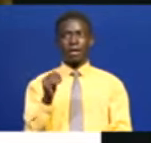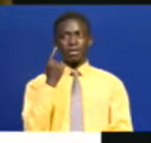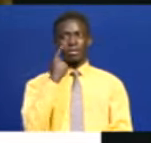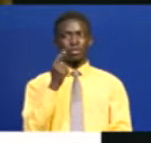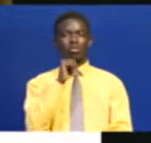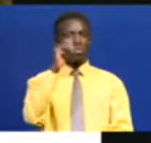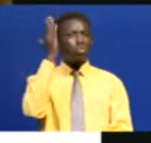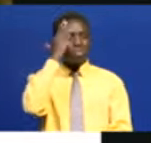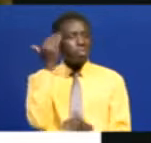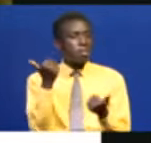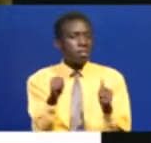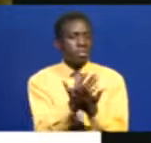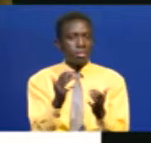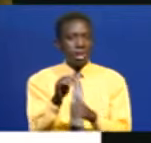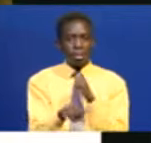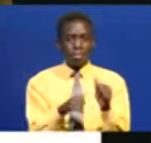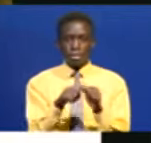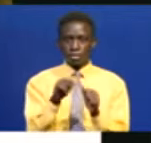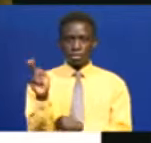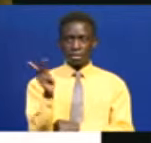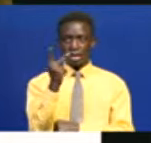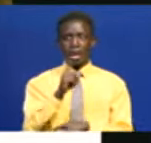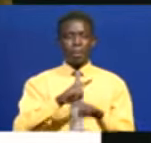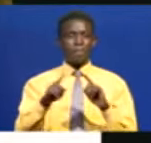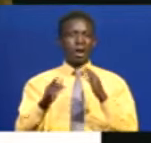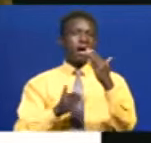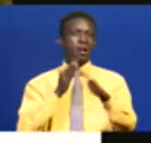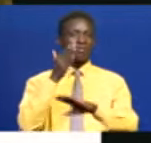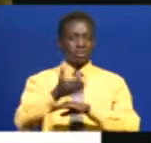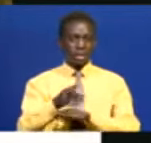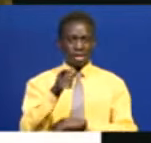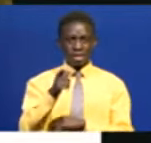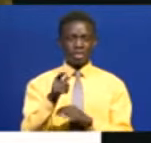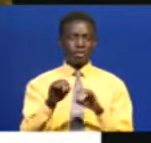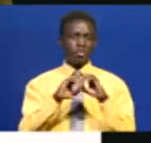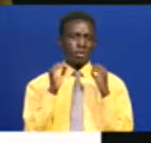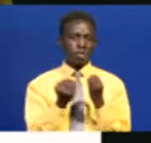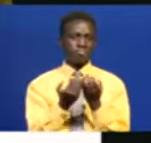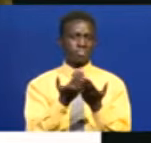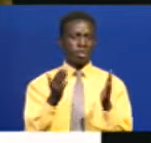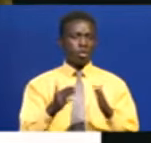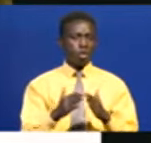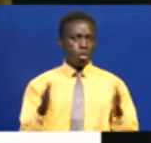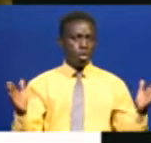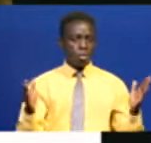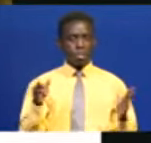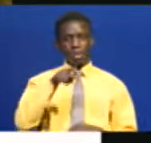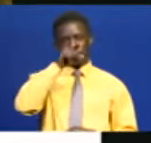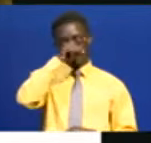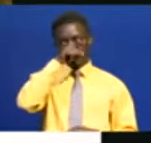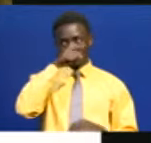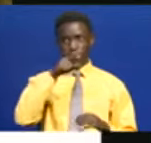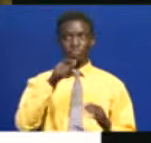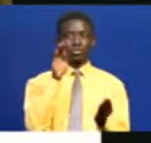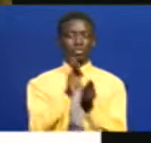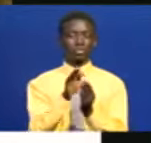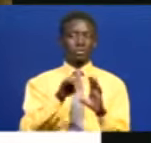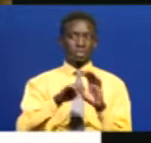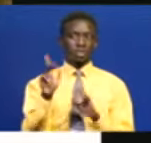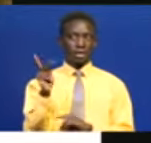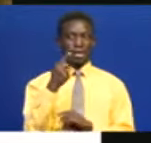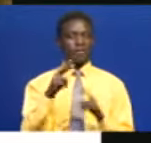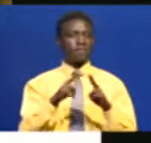know anything about Kenya, but after this organization, they open a Turkish storage house in Kenya. It's very